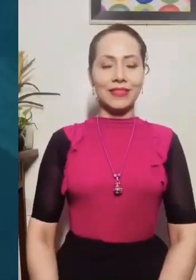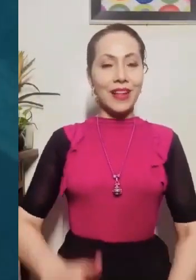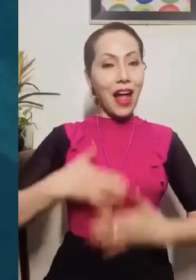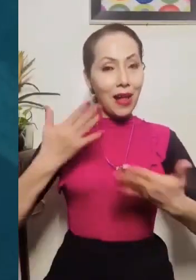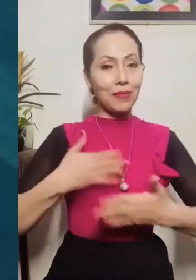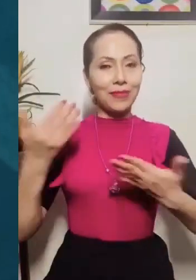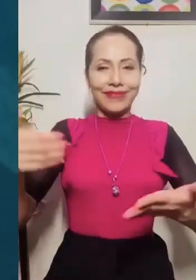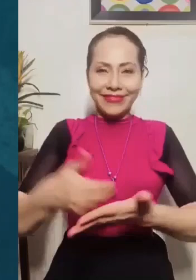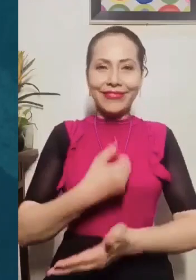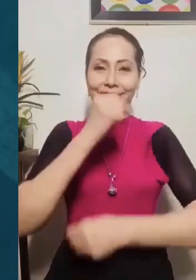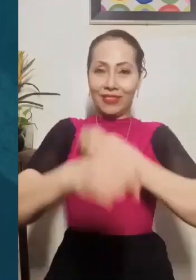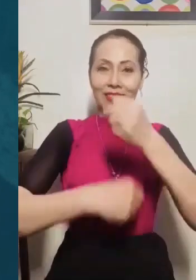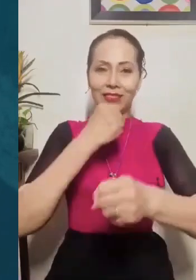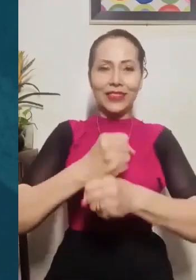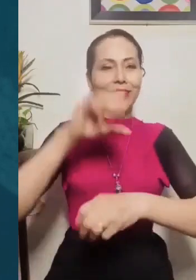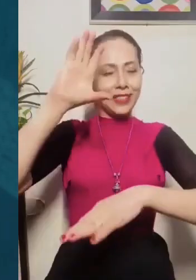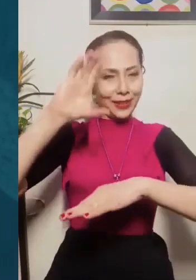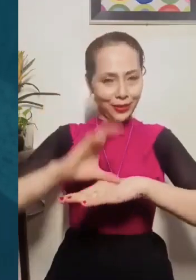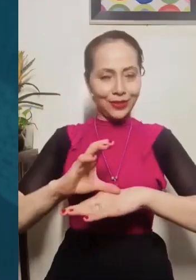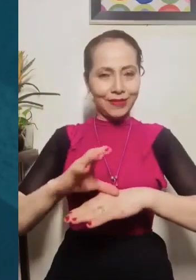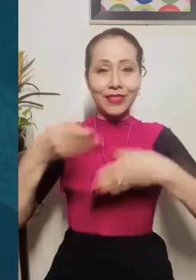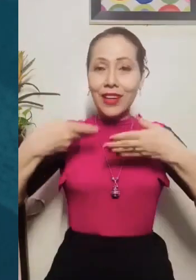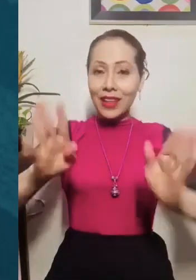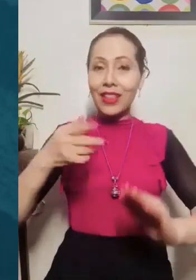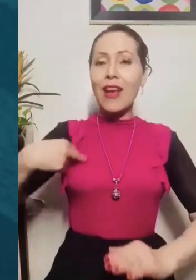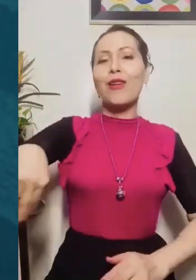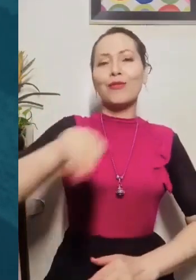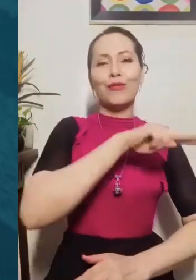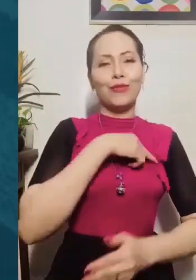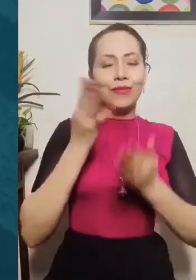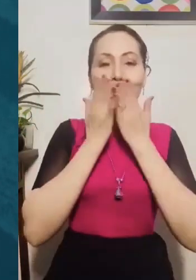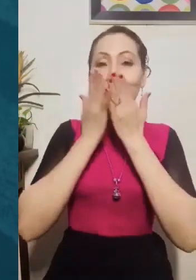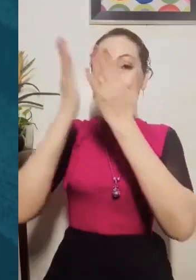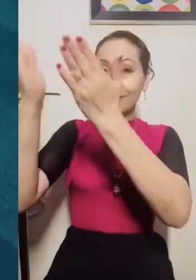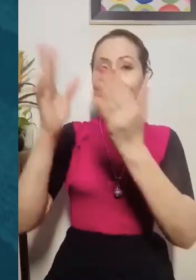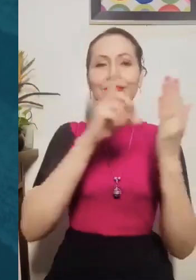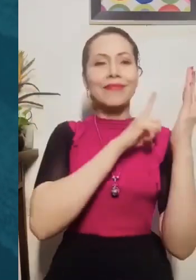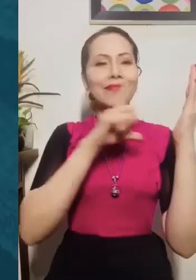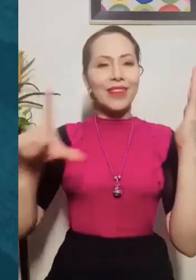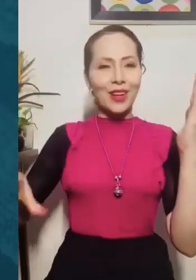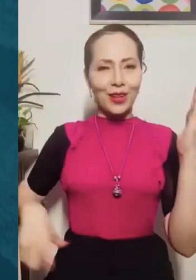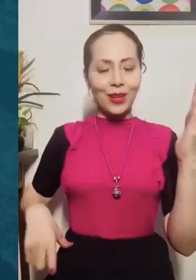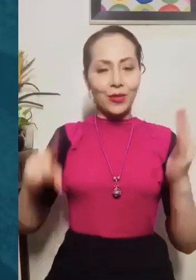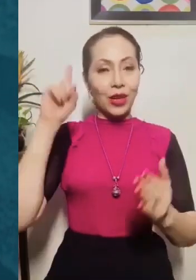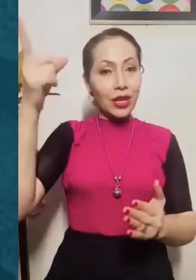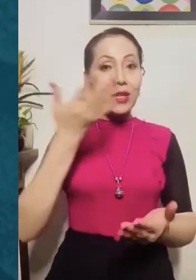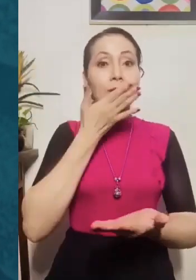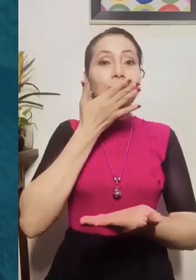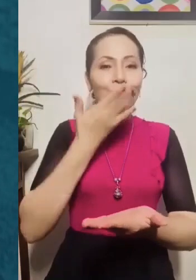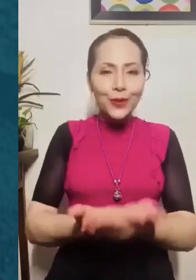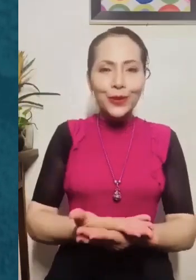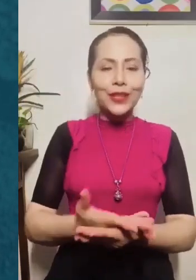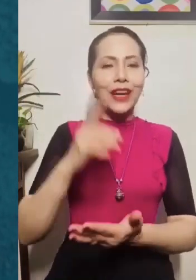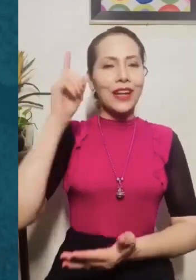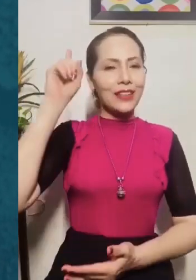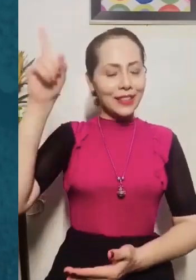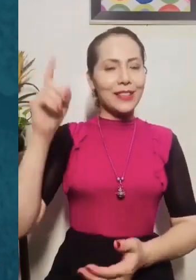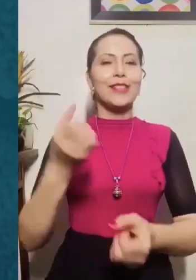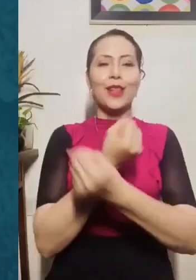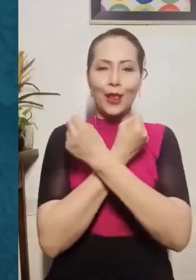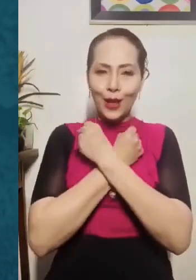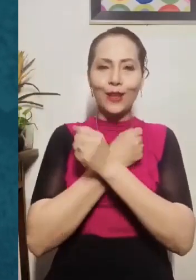Happy New Year's Eve! Let us give thanks to the Lord for His peace and His love.